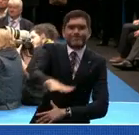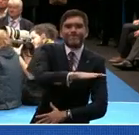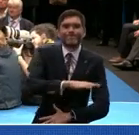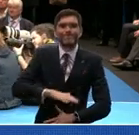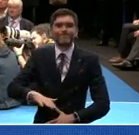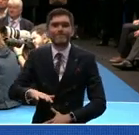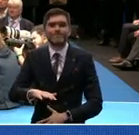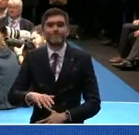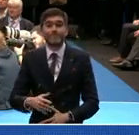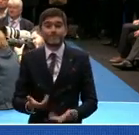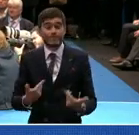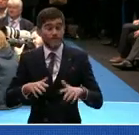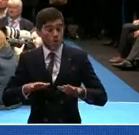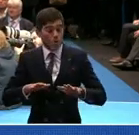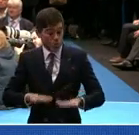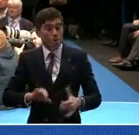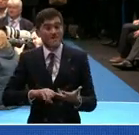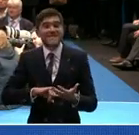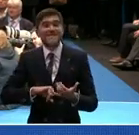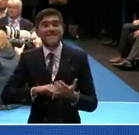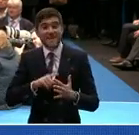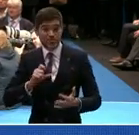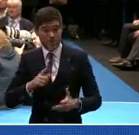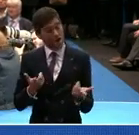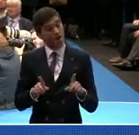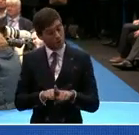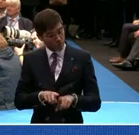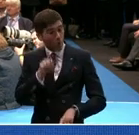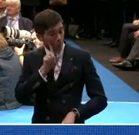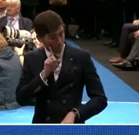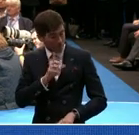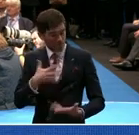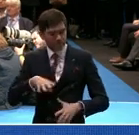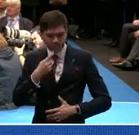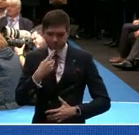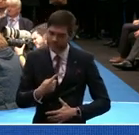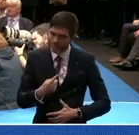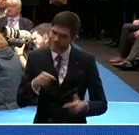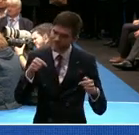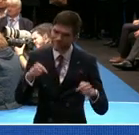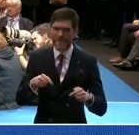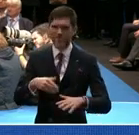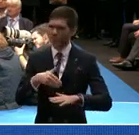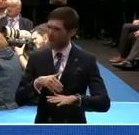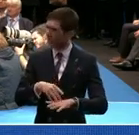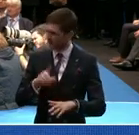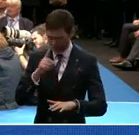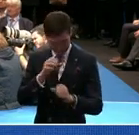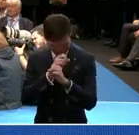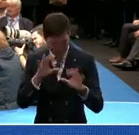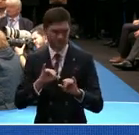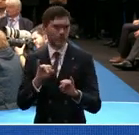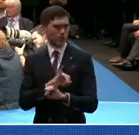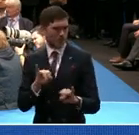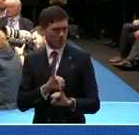I say this as Home Secretary, but also as a woman, that such unconscionable crimes and acts of